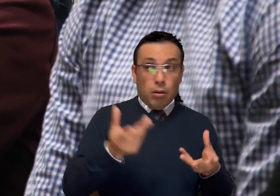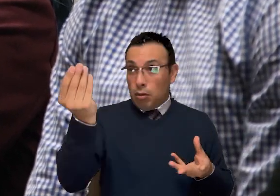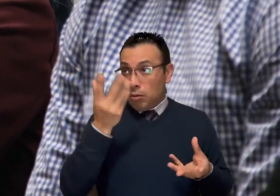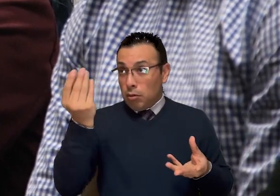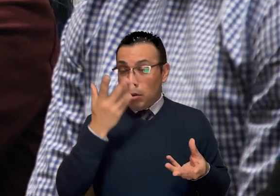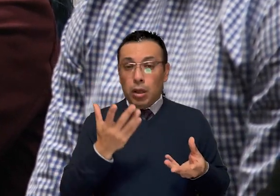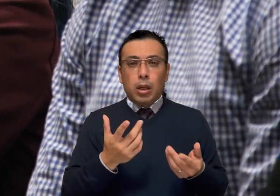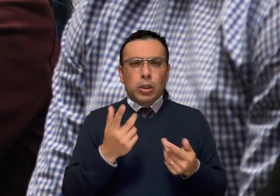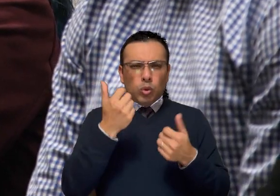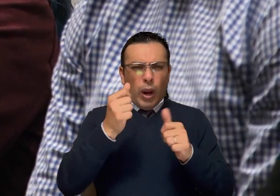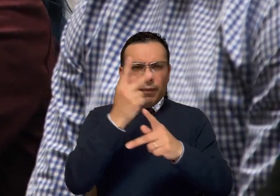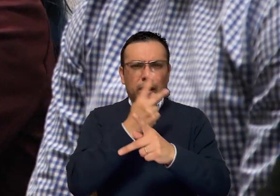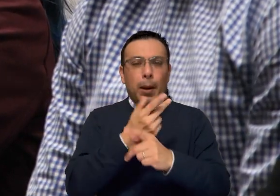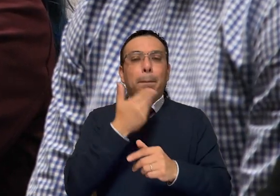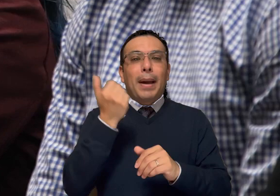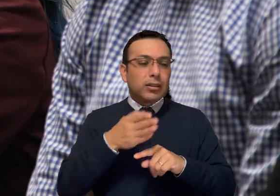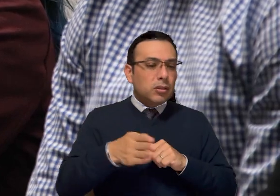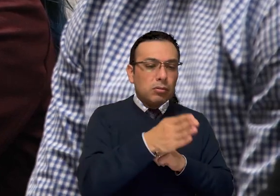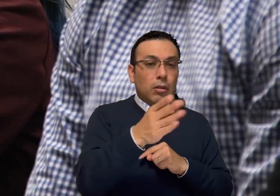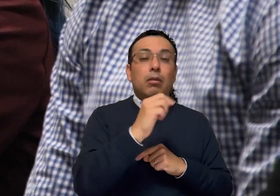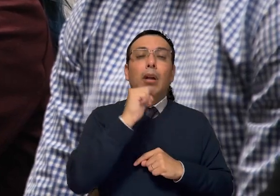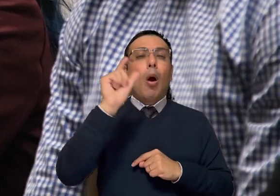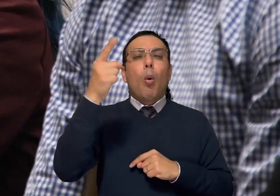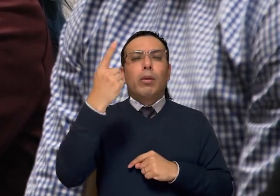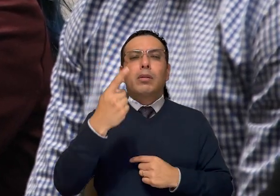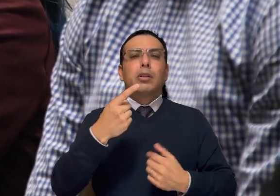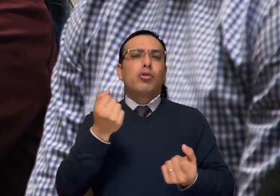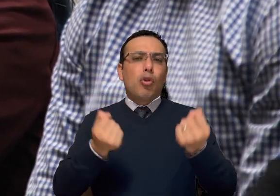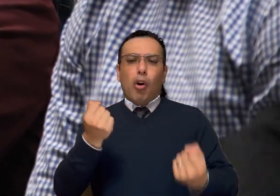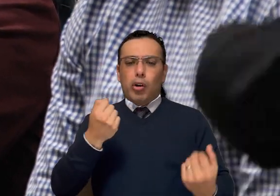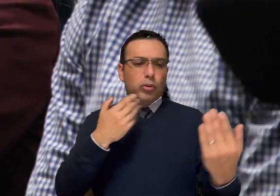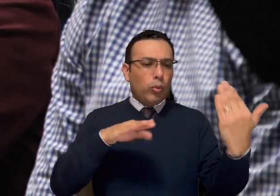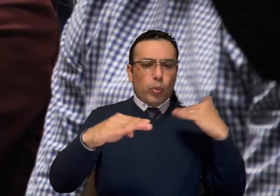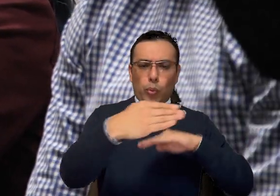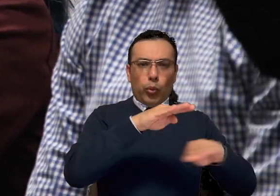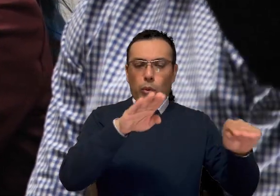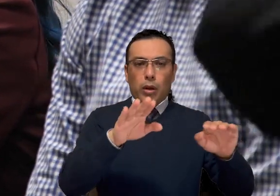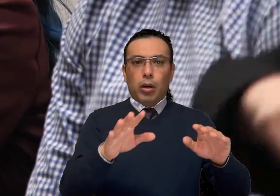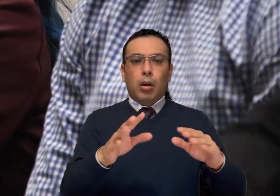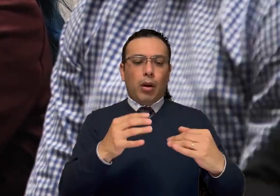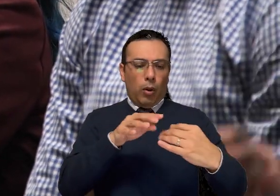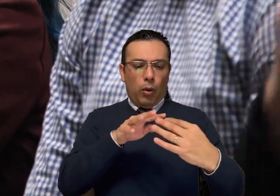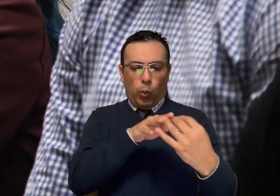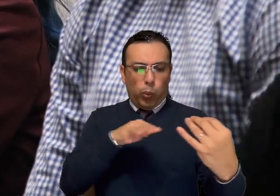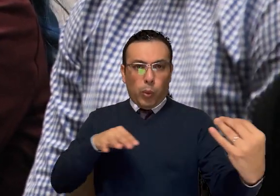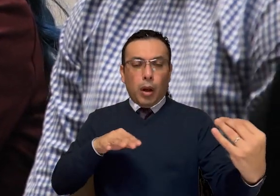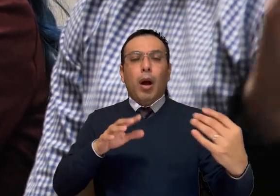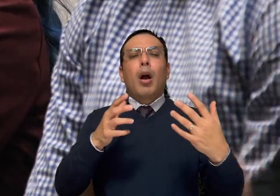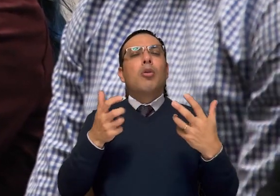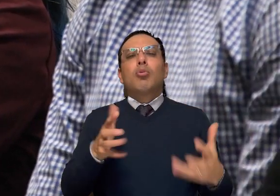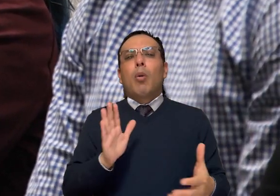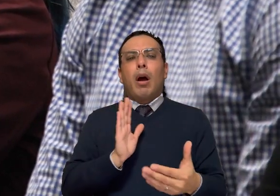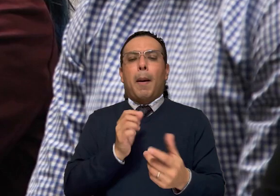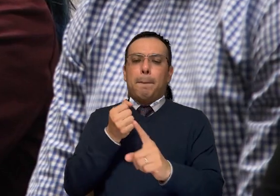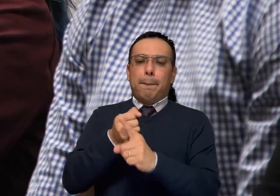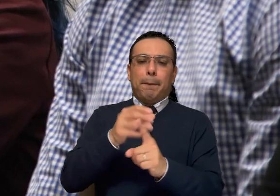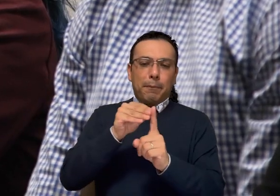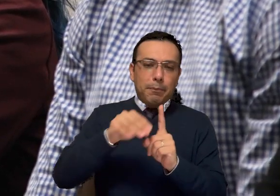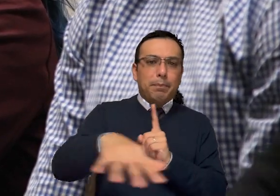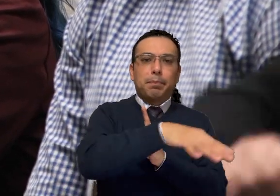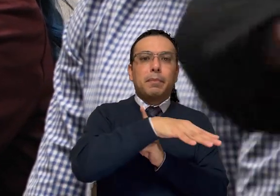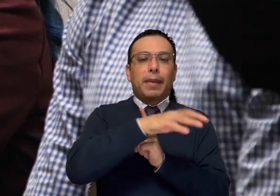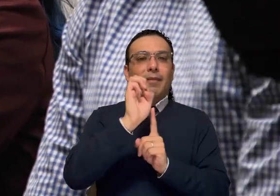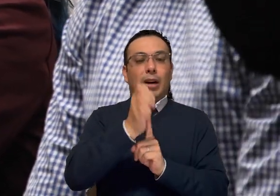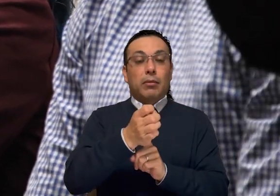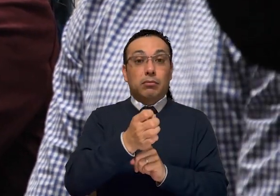for the just impact to the environment as well. So we had a lot of alternatives that we started with. We slowly dwindled